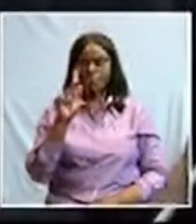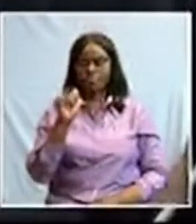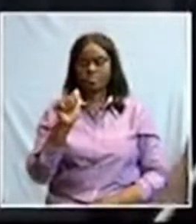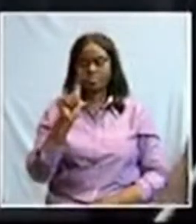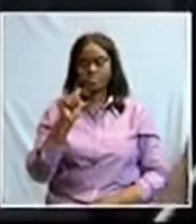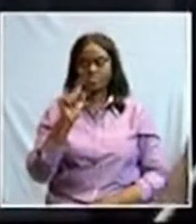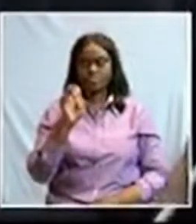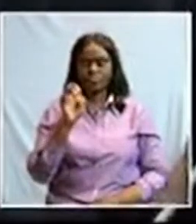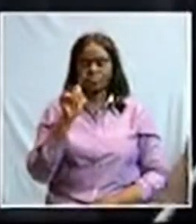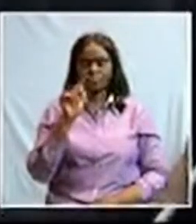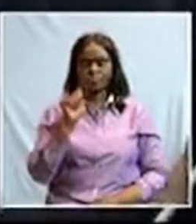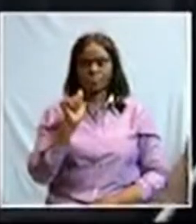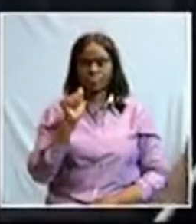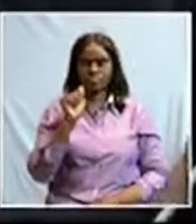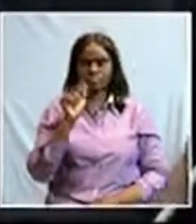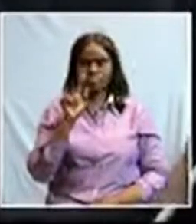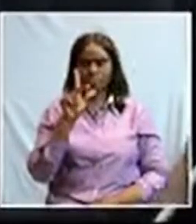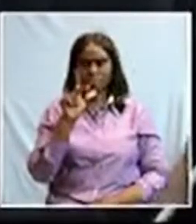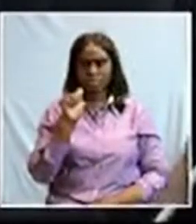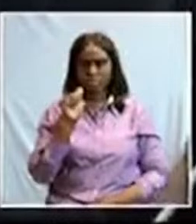classroom block